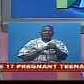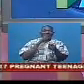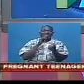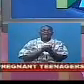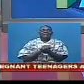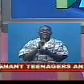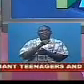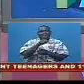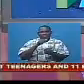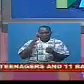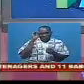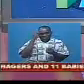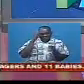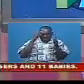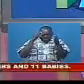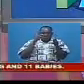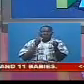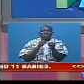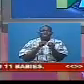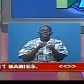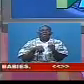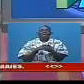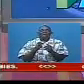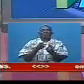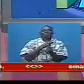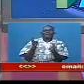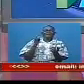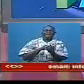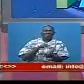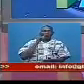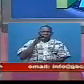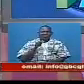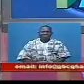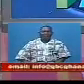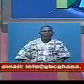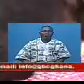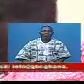Apo, said one area the ministry will tackle vigorously is violence against women.